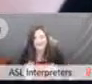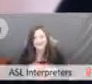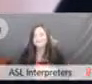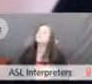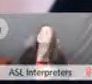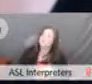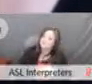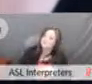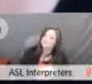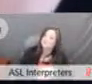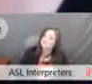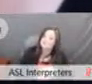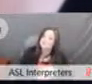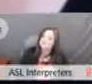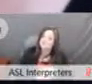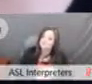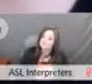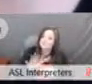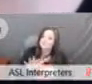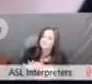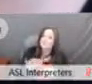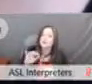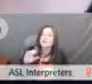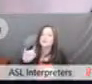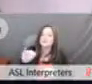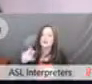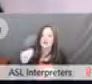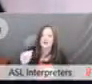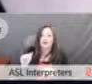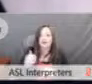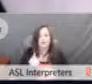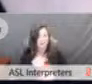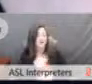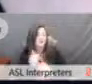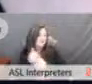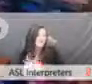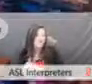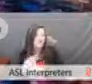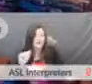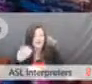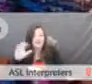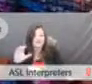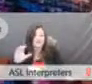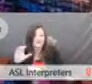that's just the way it is, huh? We're following the ACIP recommendations, which is the